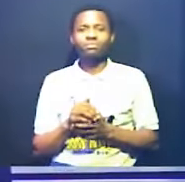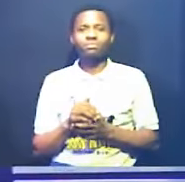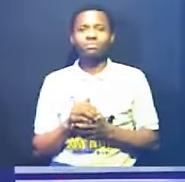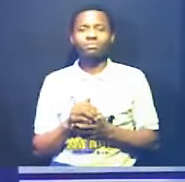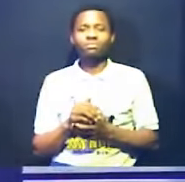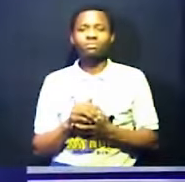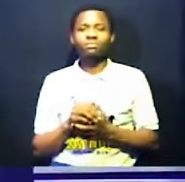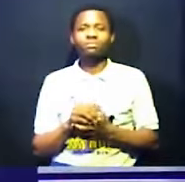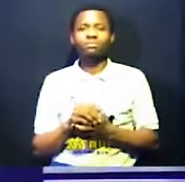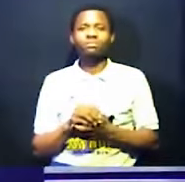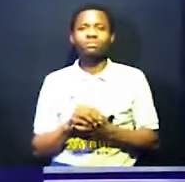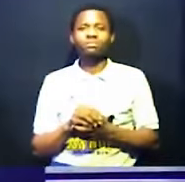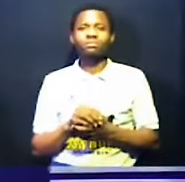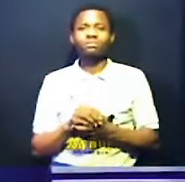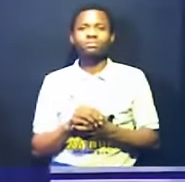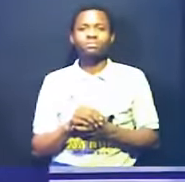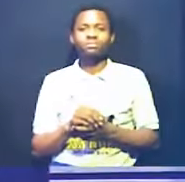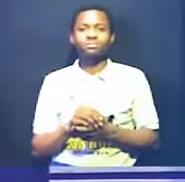what happened.